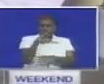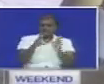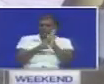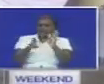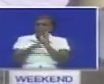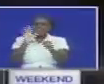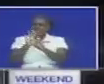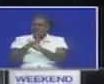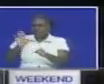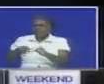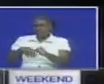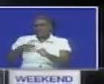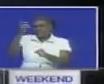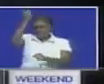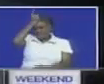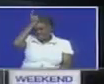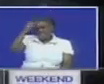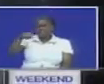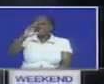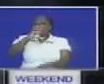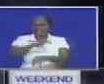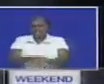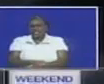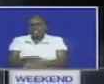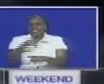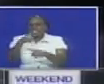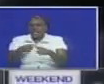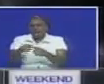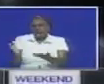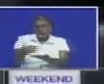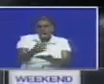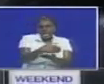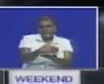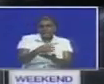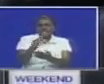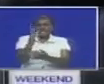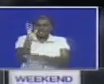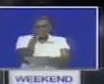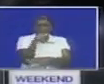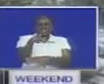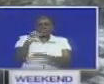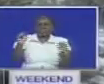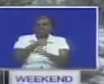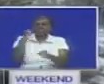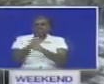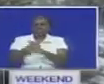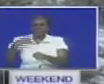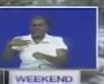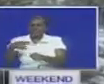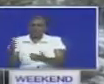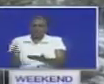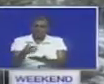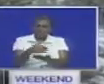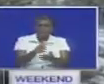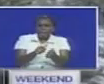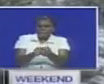in rural areas. Because she's getting on in her years, collecting firewood is not something she can do every day. So she collects maize